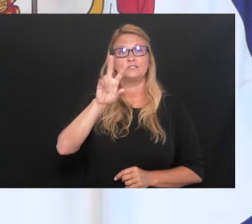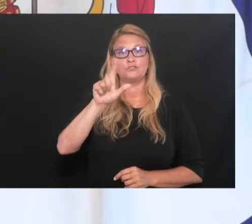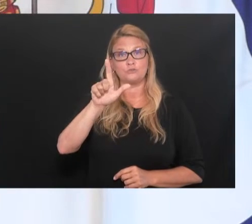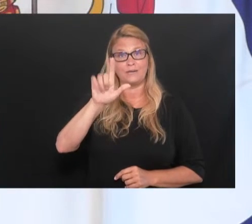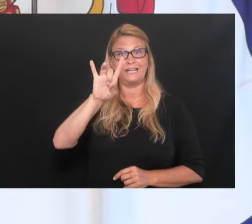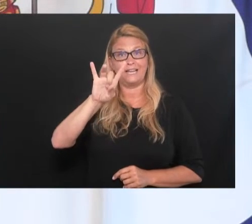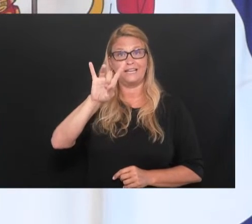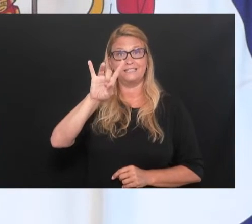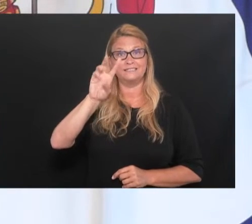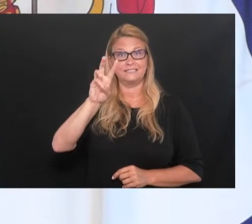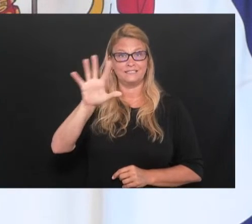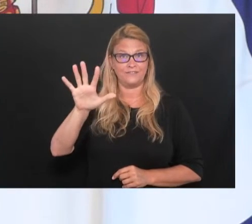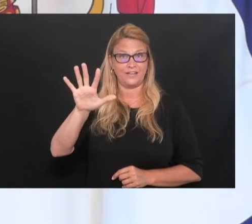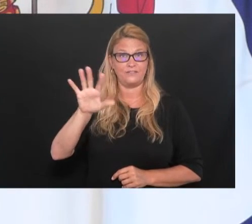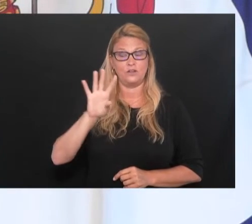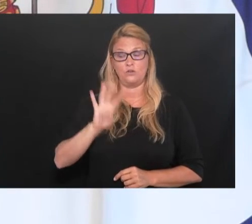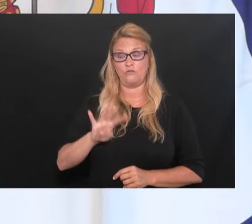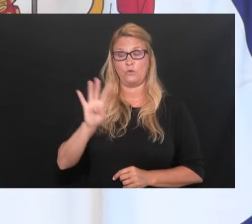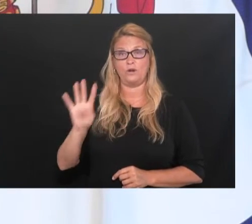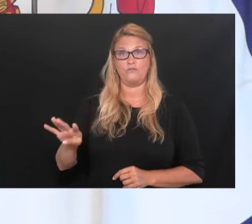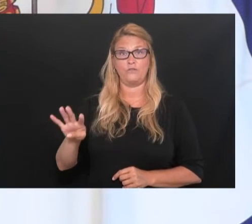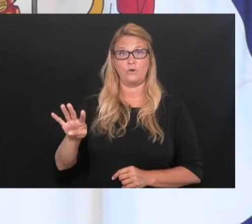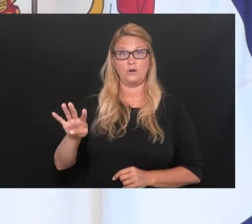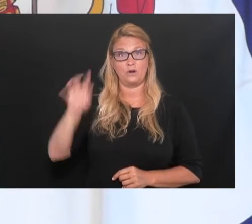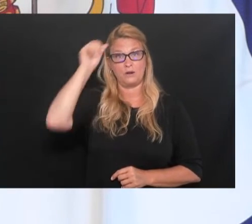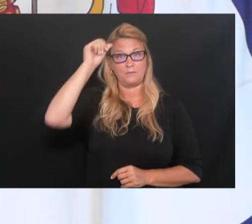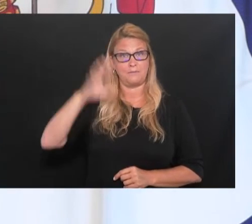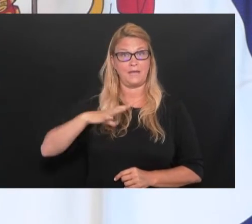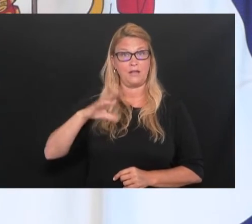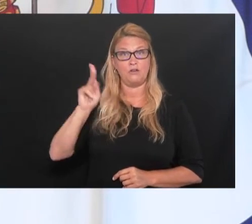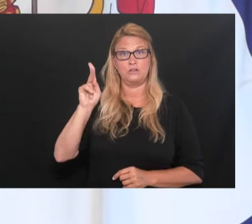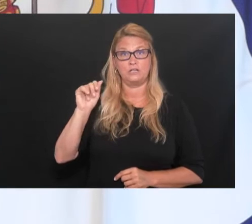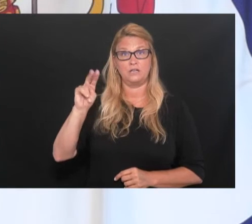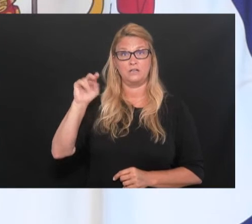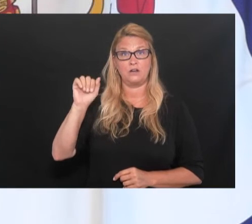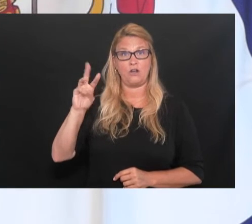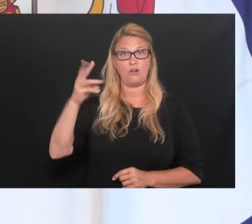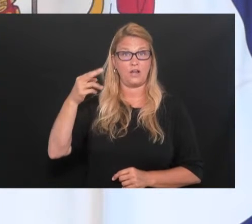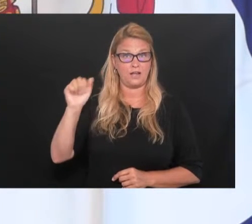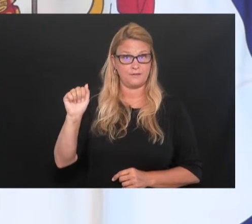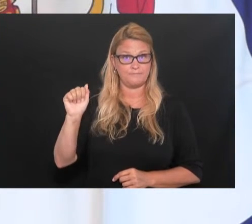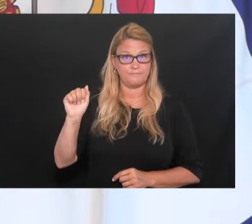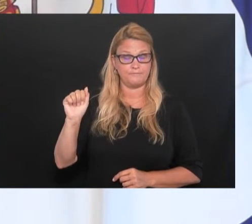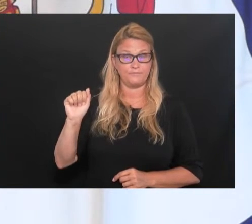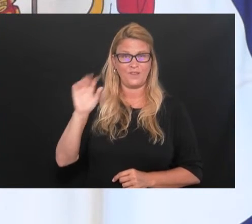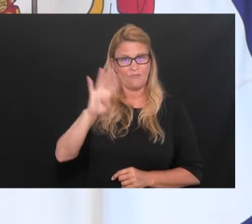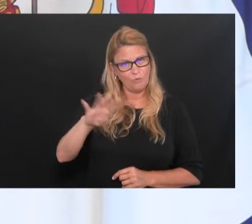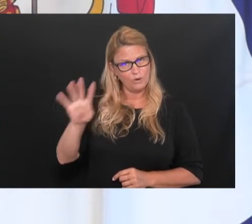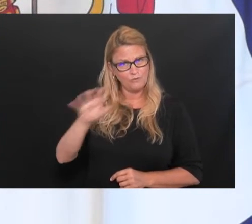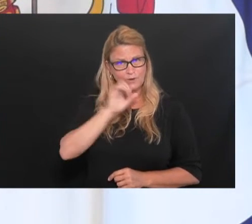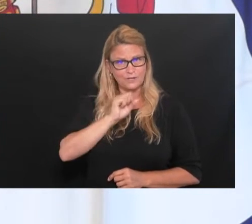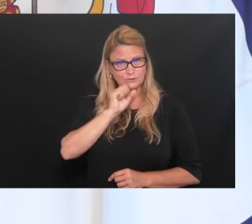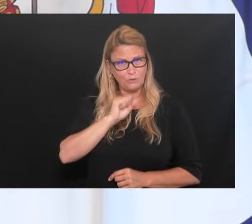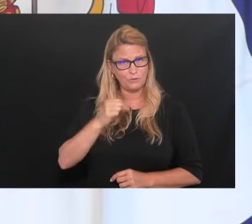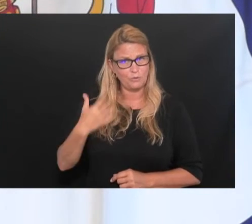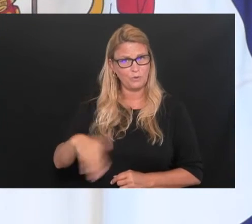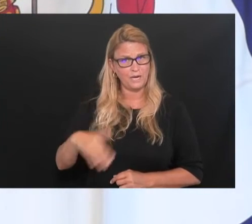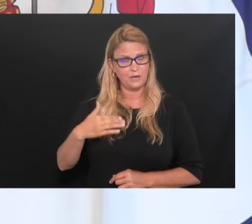2,865th death is a 44-year-old male from Kanawha County, 44 years old.